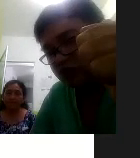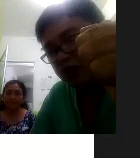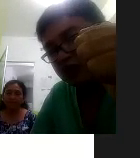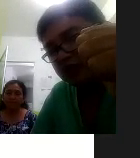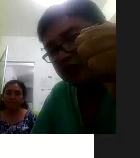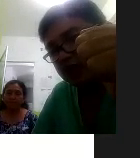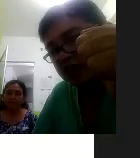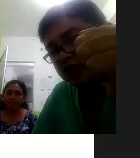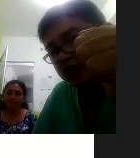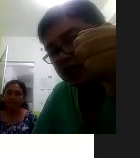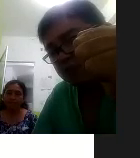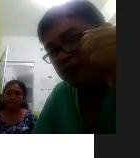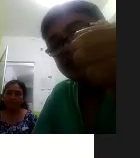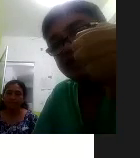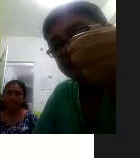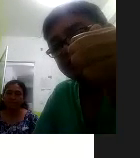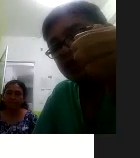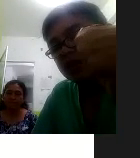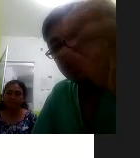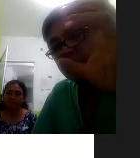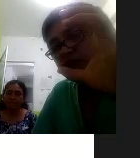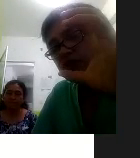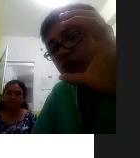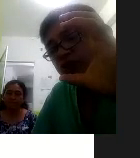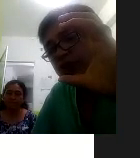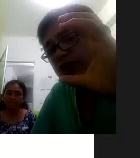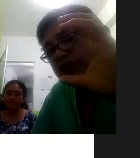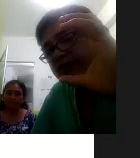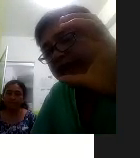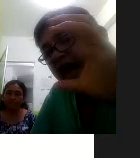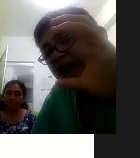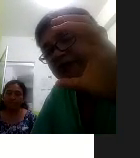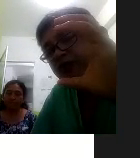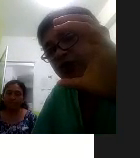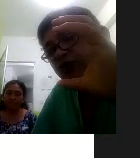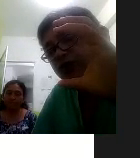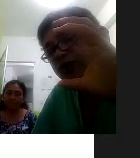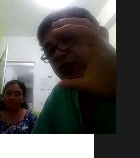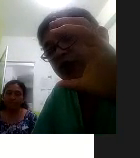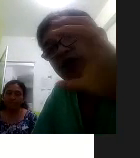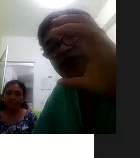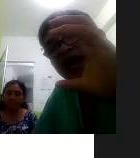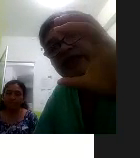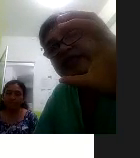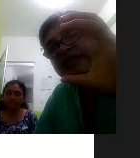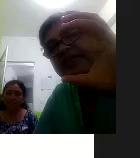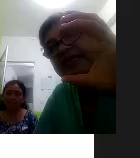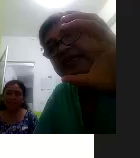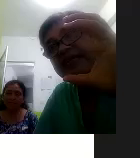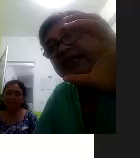complications, especially bleeding. So they have to